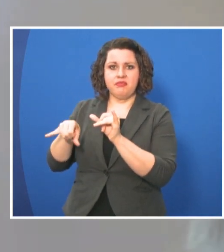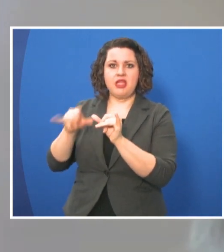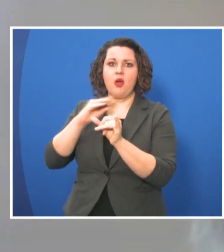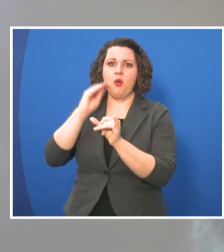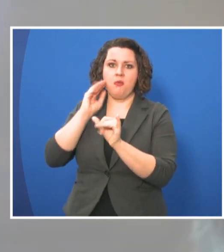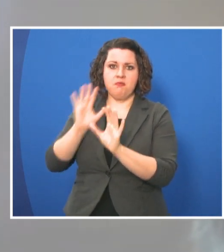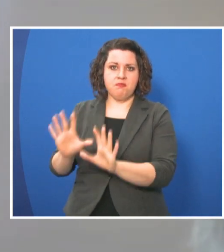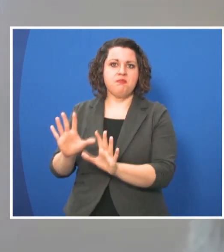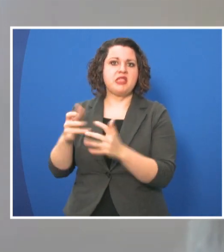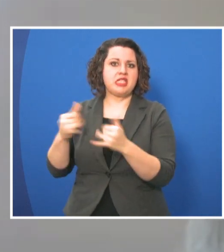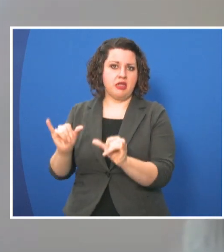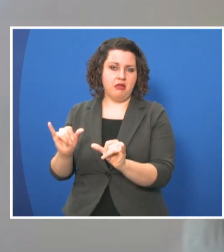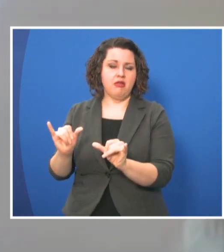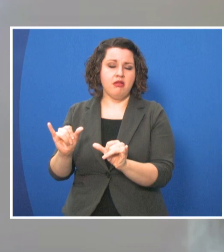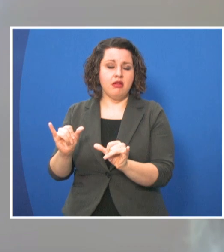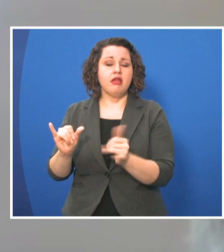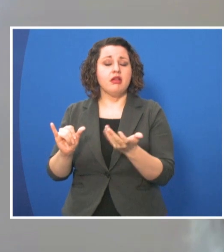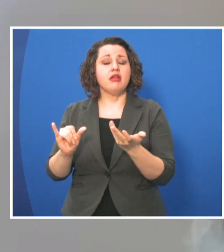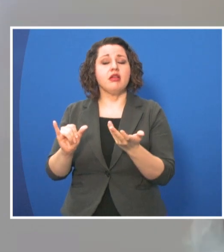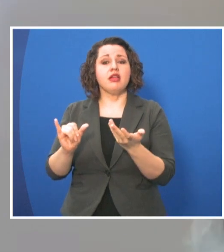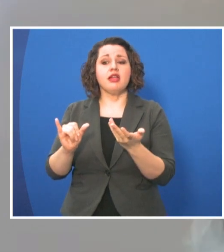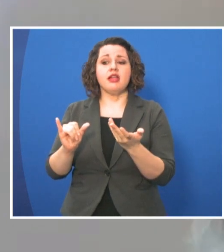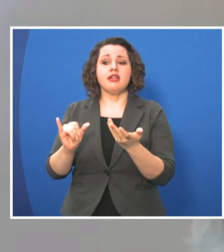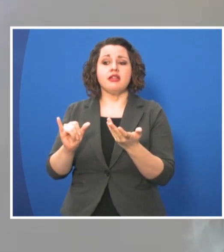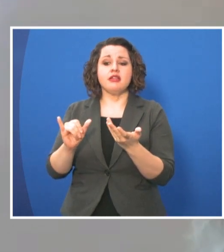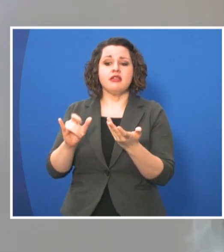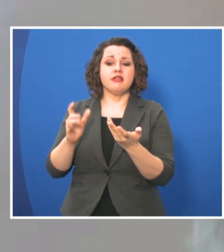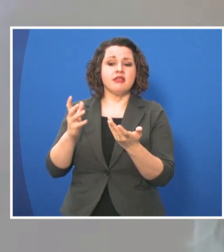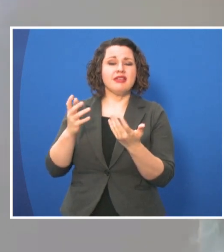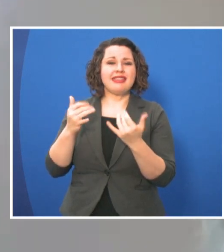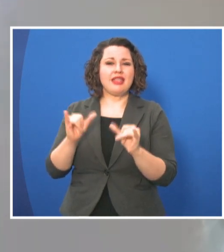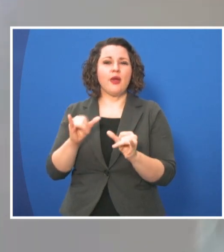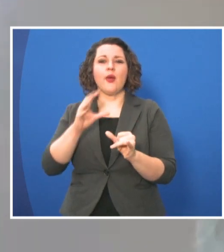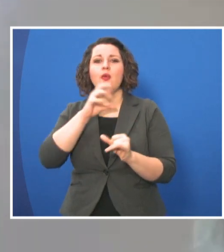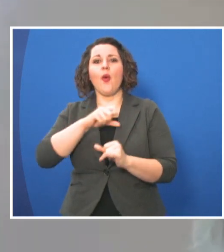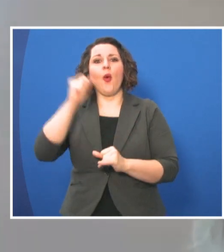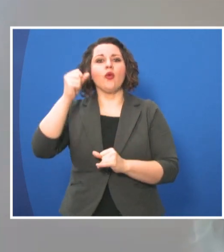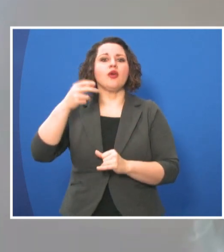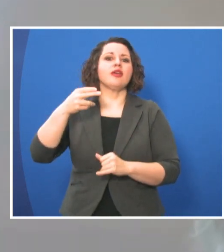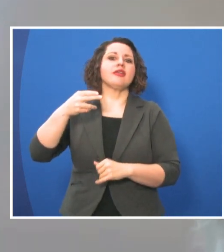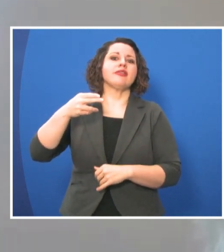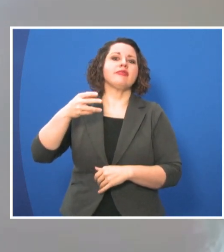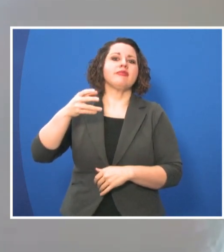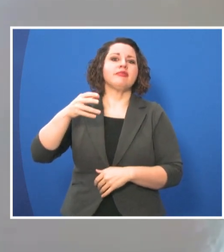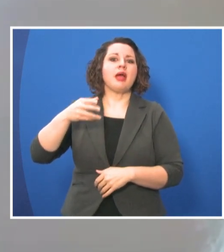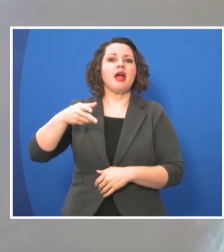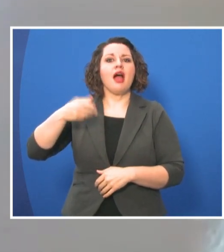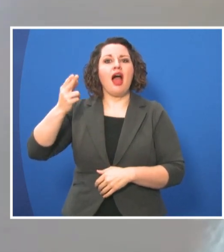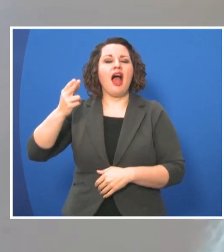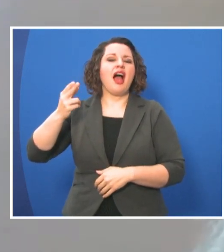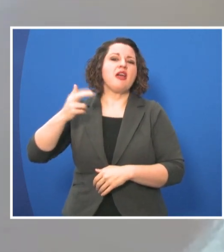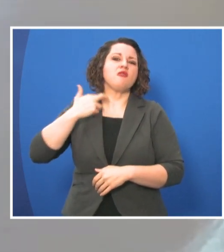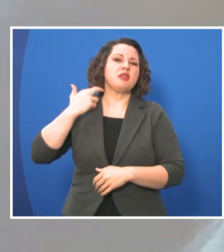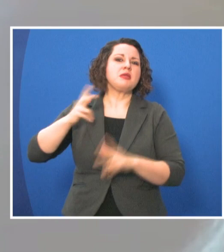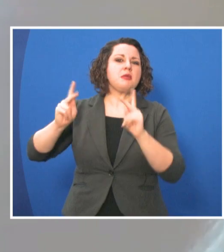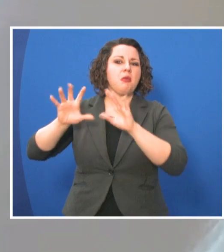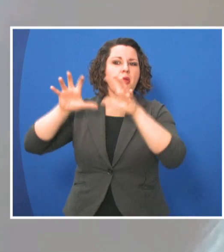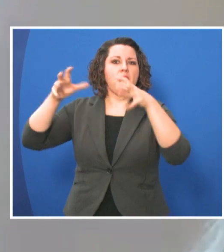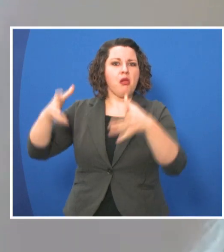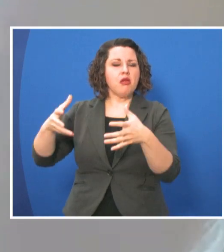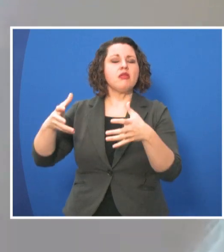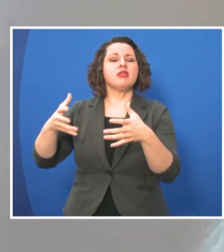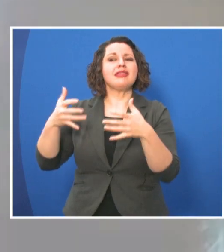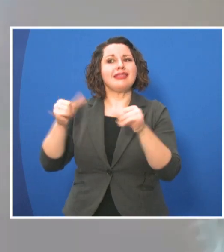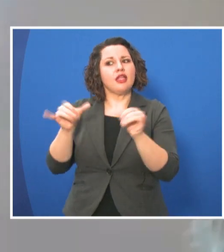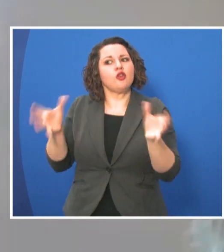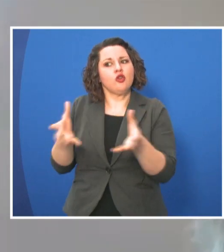staying home, right? And still keeping, our older Iowans or Iowans with underlying conditions, still encouraging